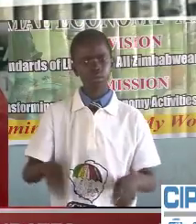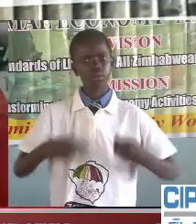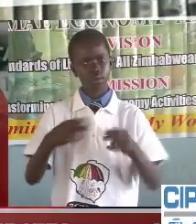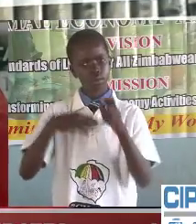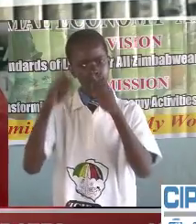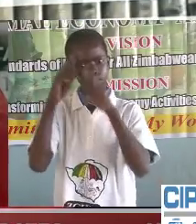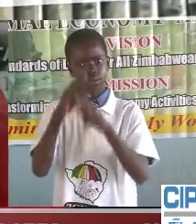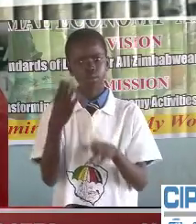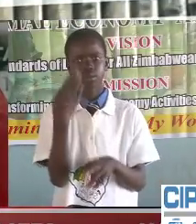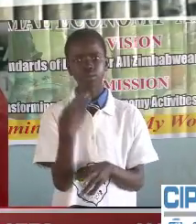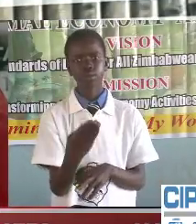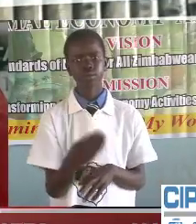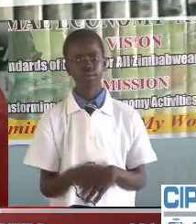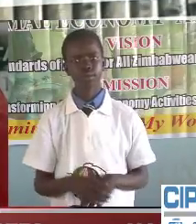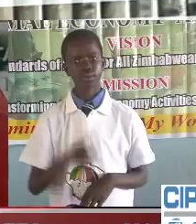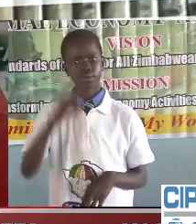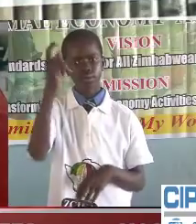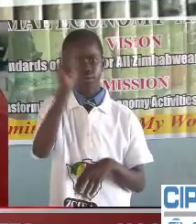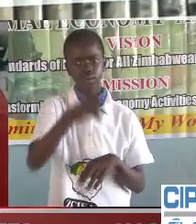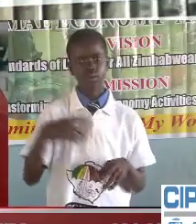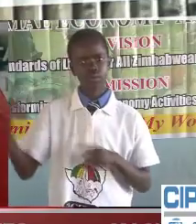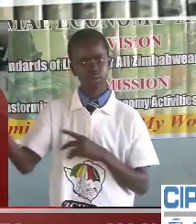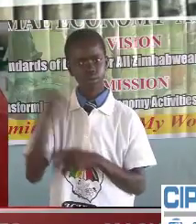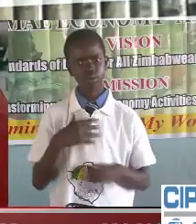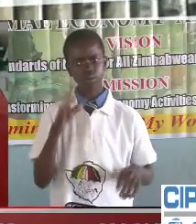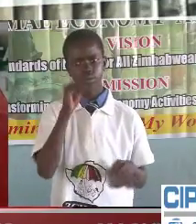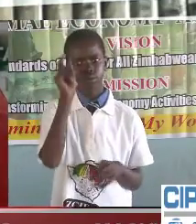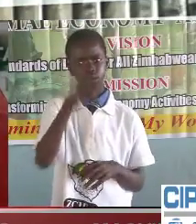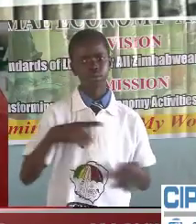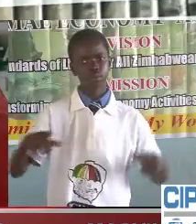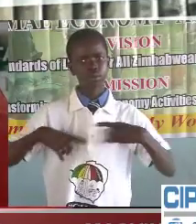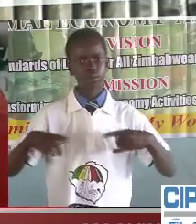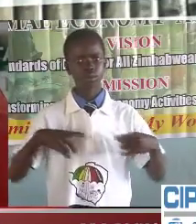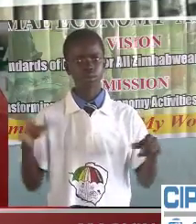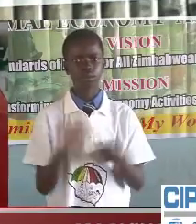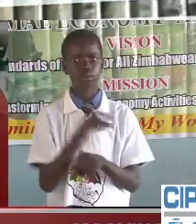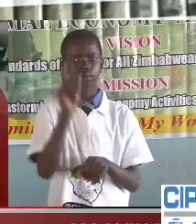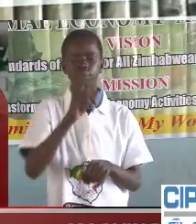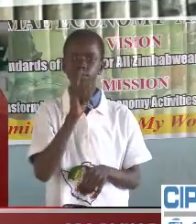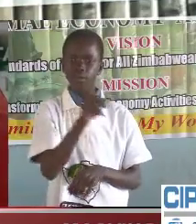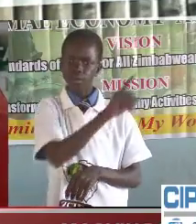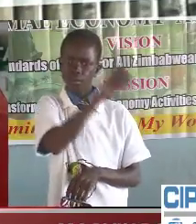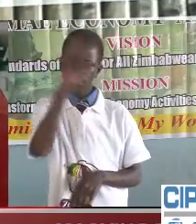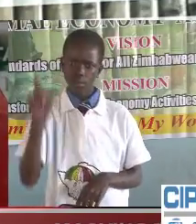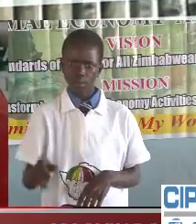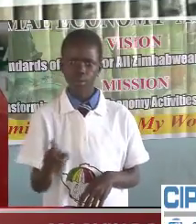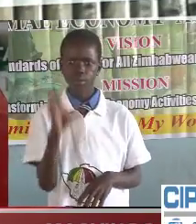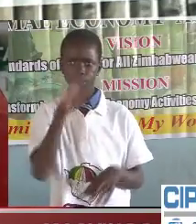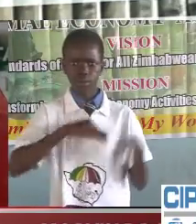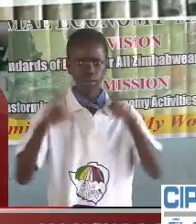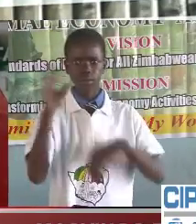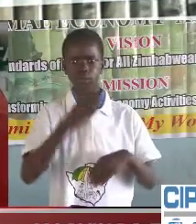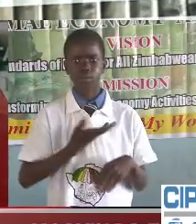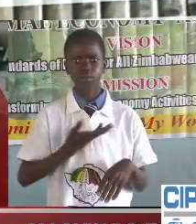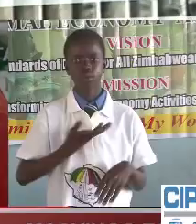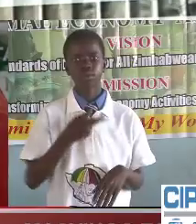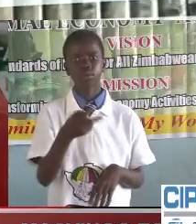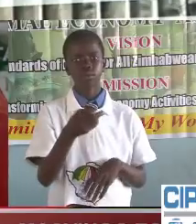fact totora mukana wekuva interviewer, wekuvavhunzurutsa, wekutaura